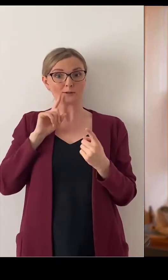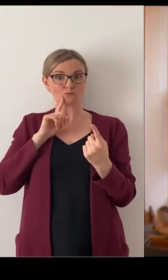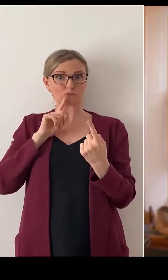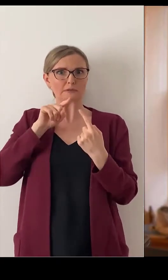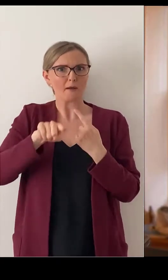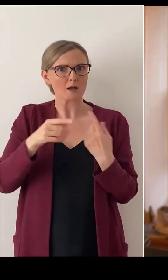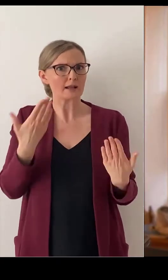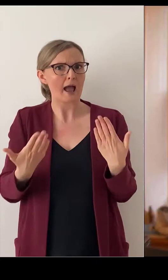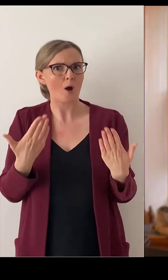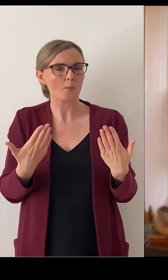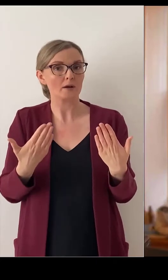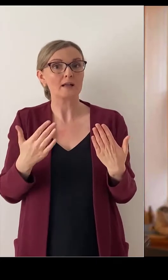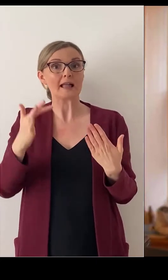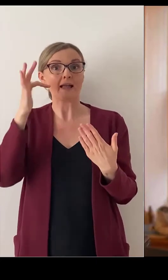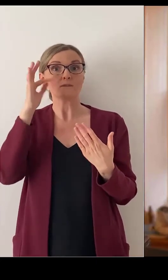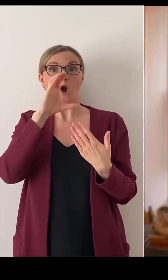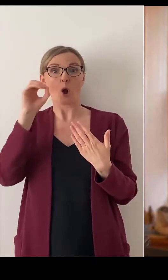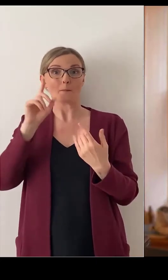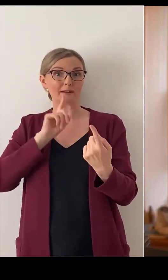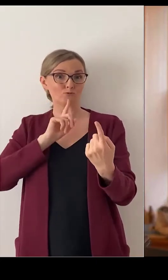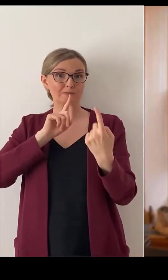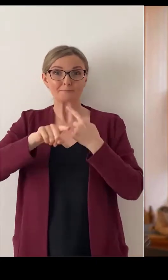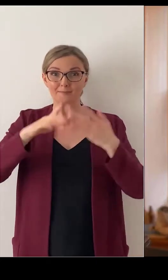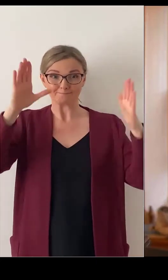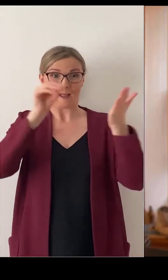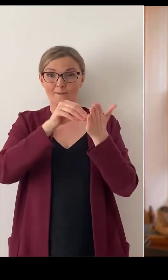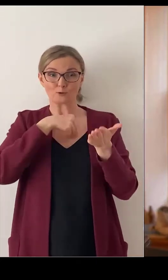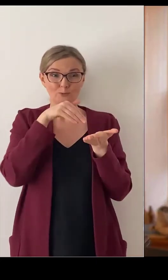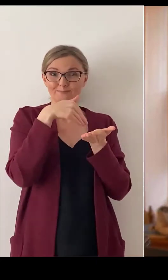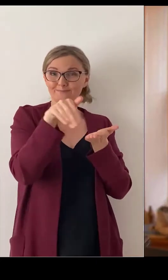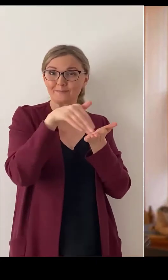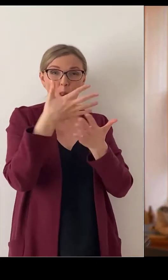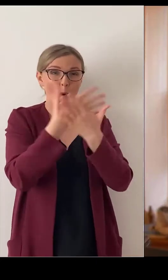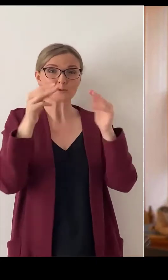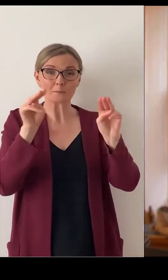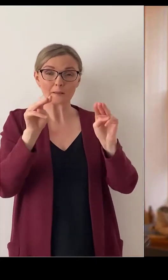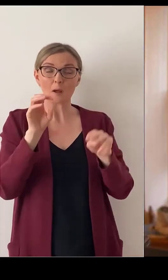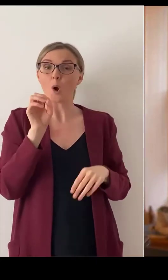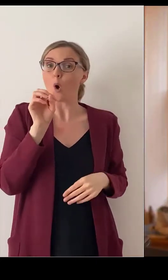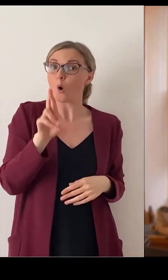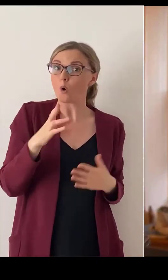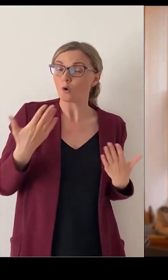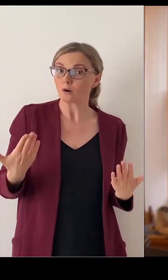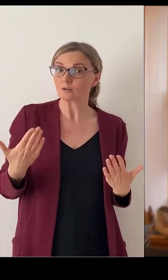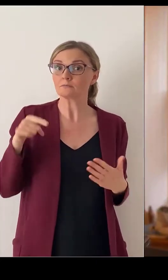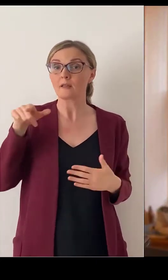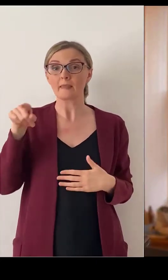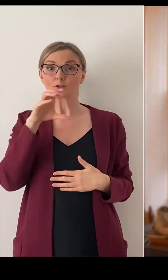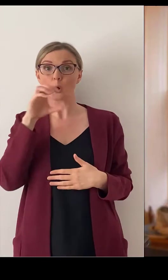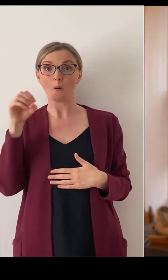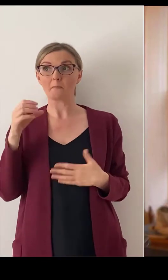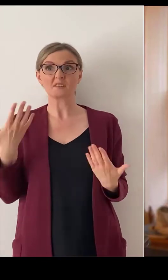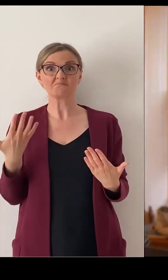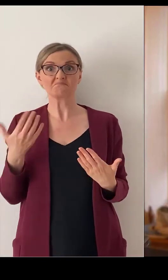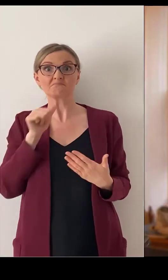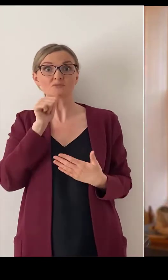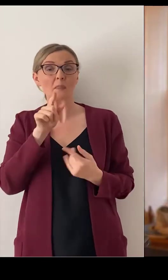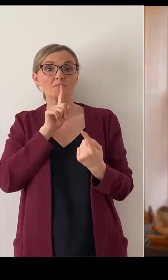Does the firm respond a lot by firing people, or does the firm not respond a